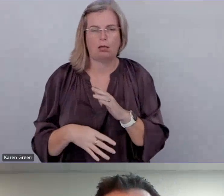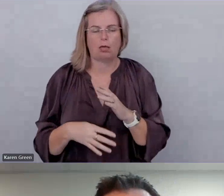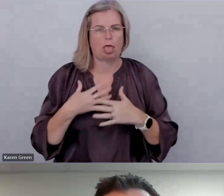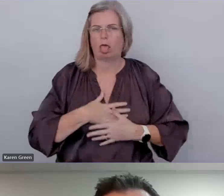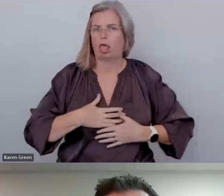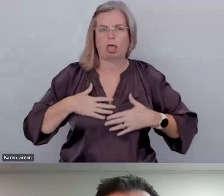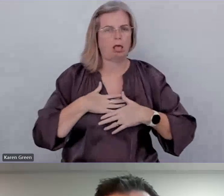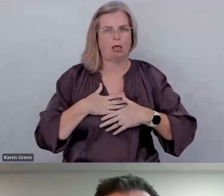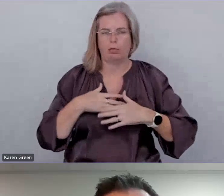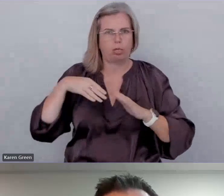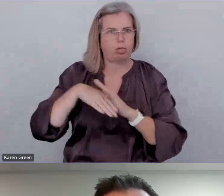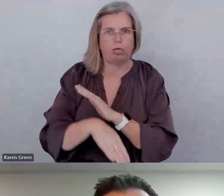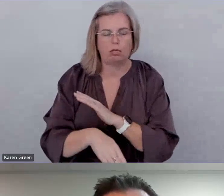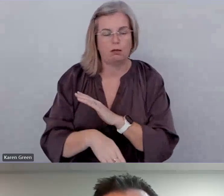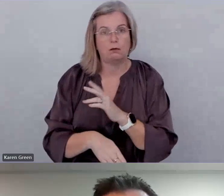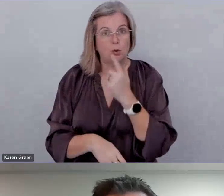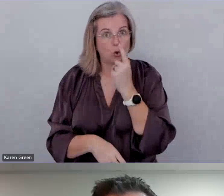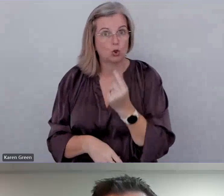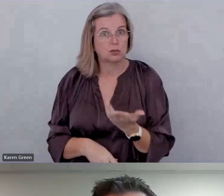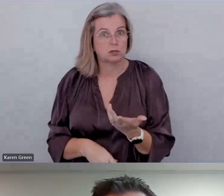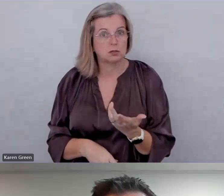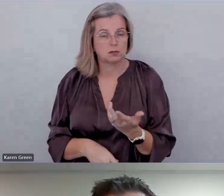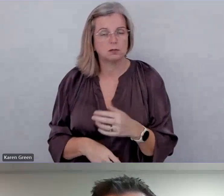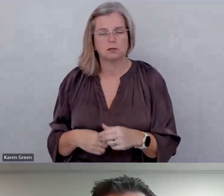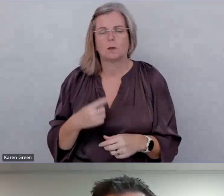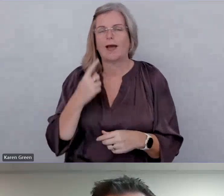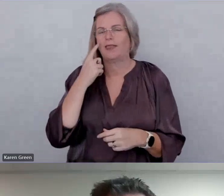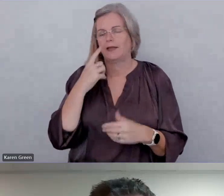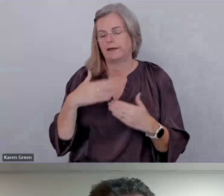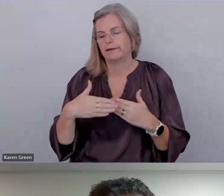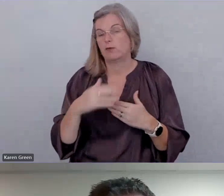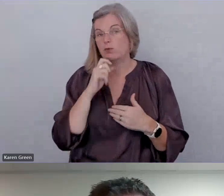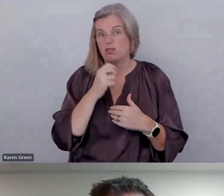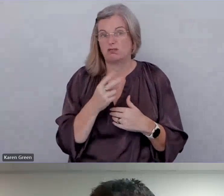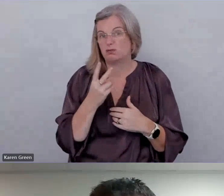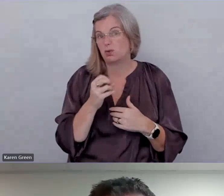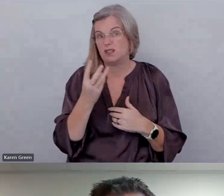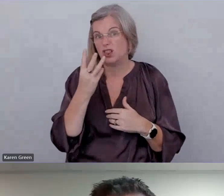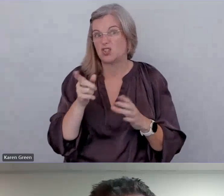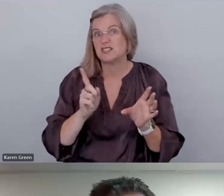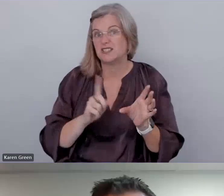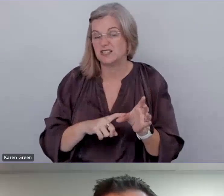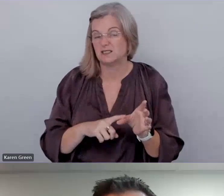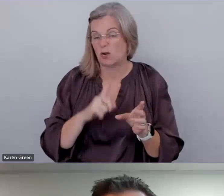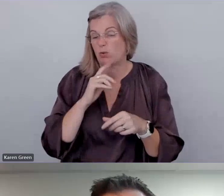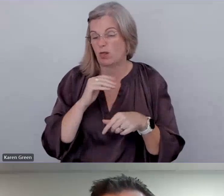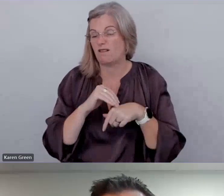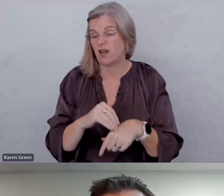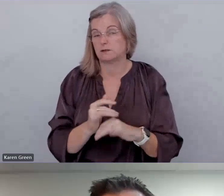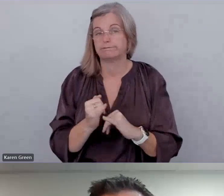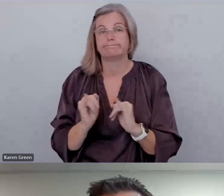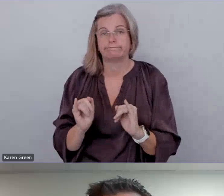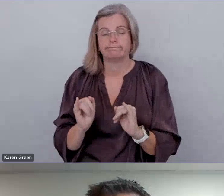So I think we're going to see the fallout from the pandemic for the next few decades. I think at some point COVID-19 is going to be a